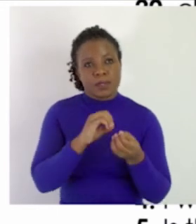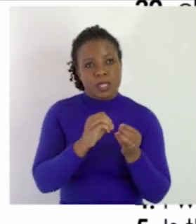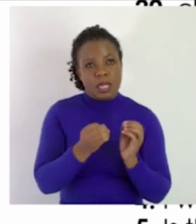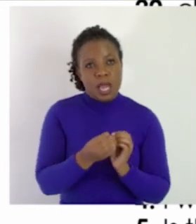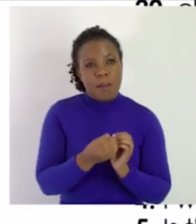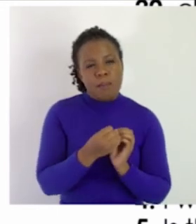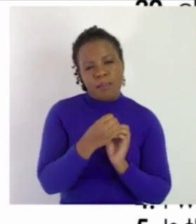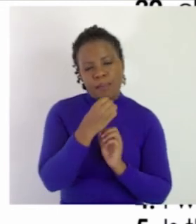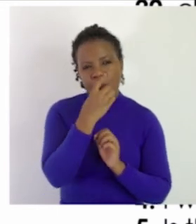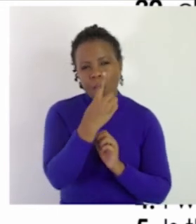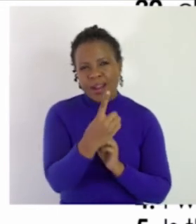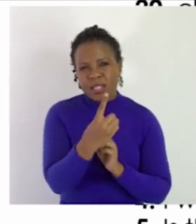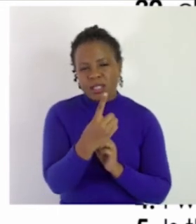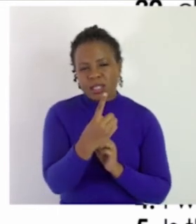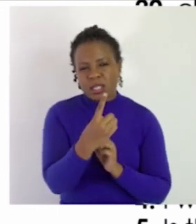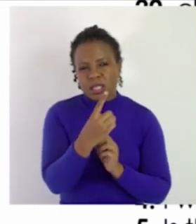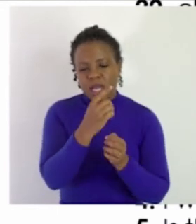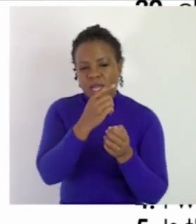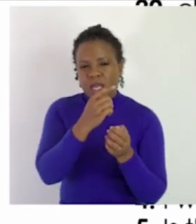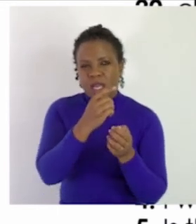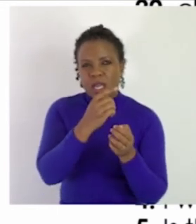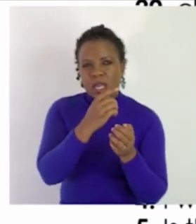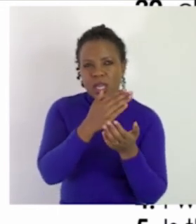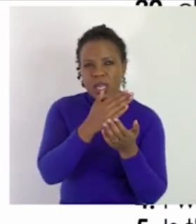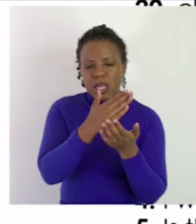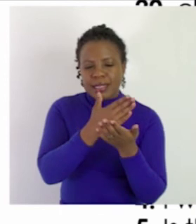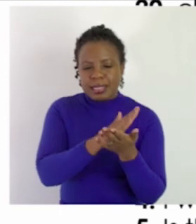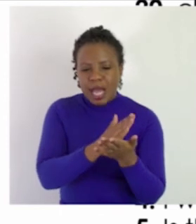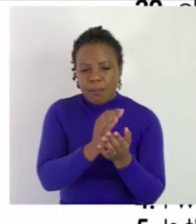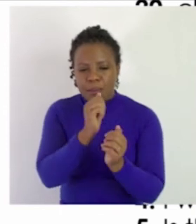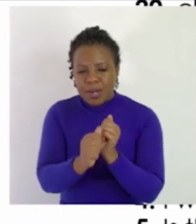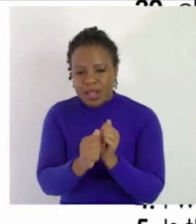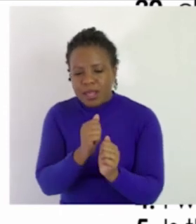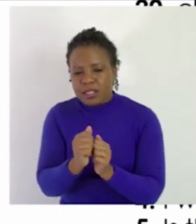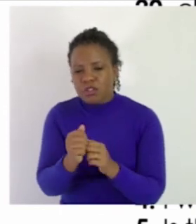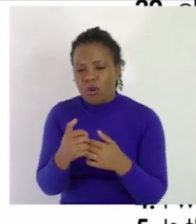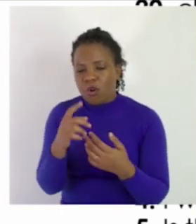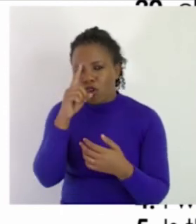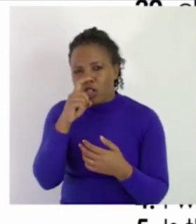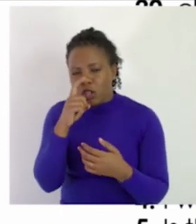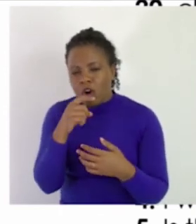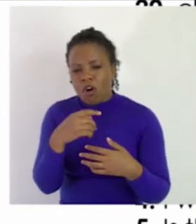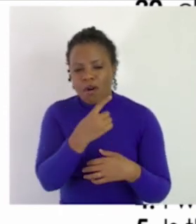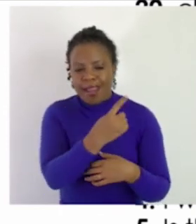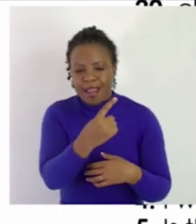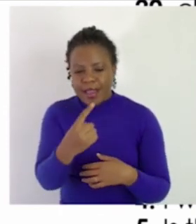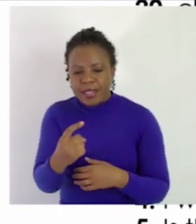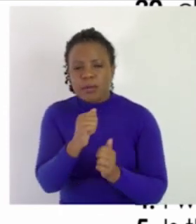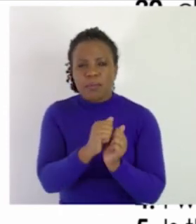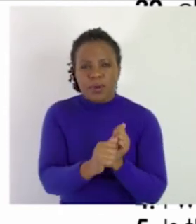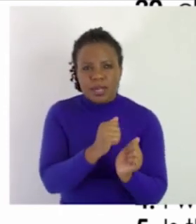have you got some brothers or sisters? Or do we say, have you got any brothers